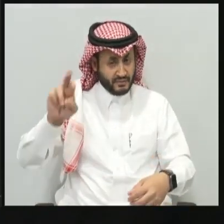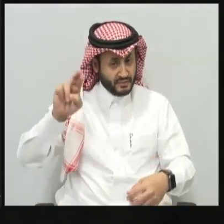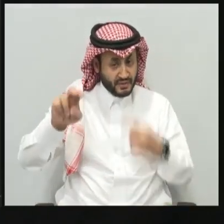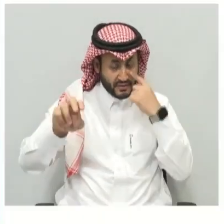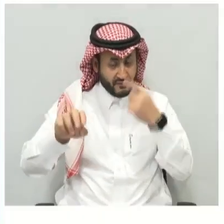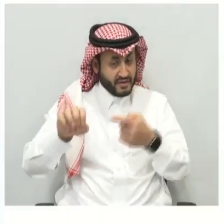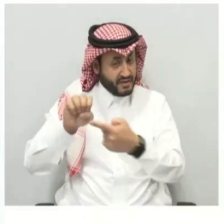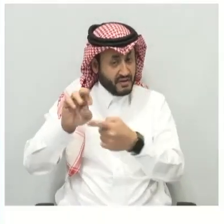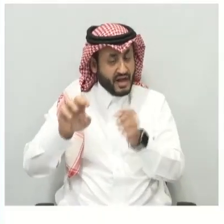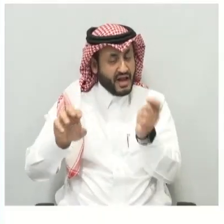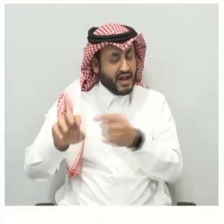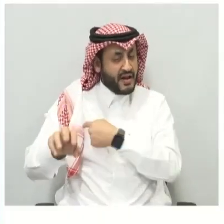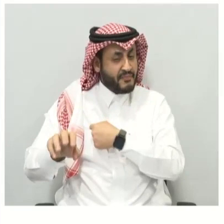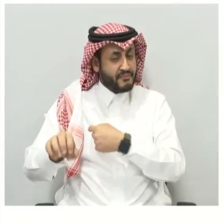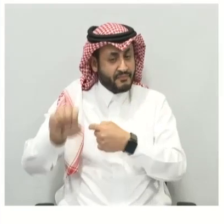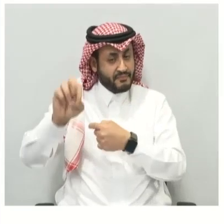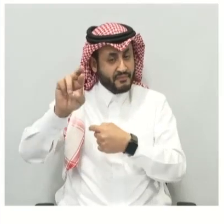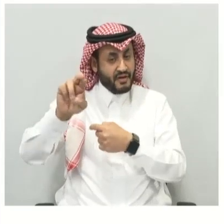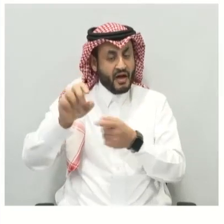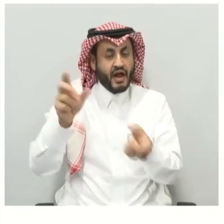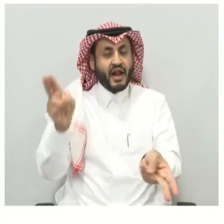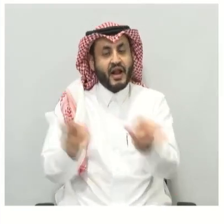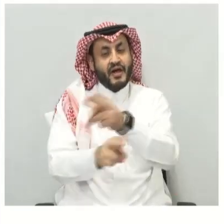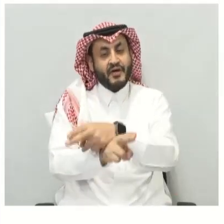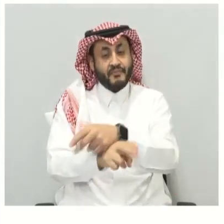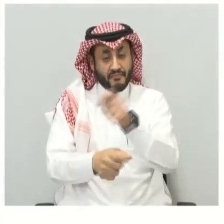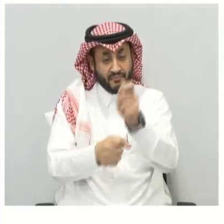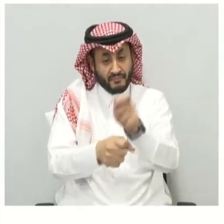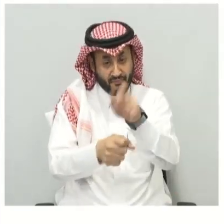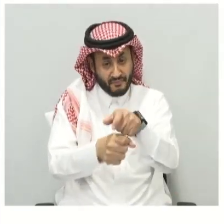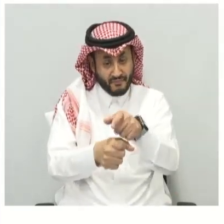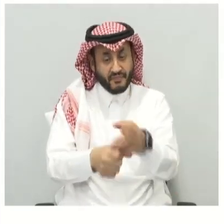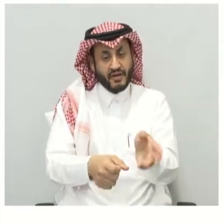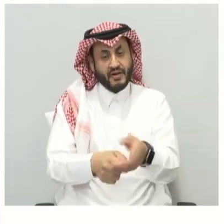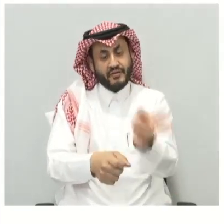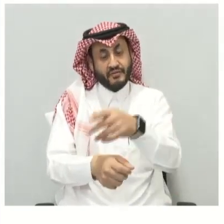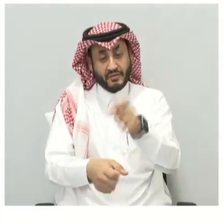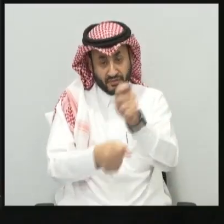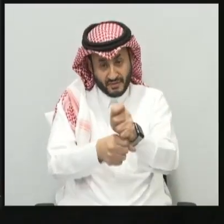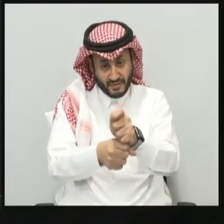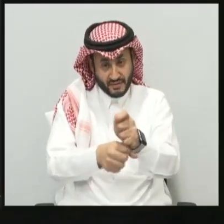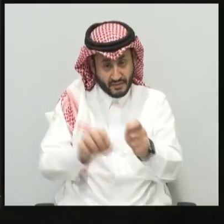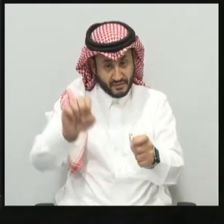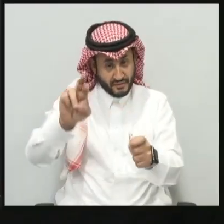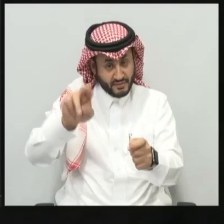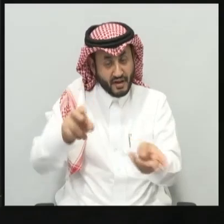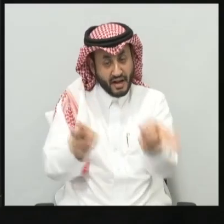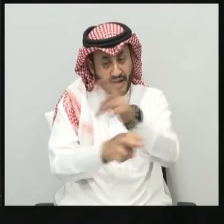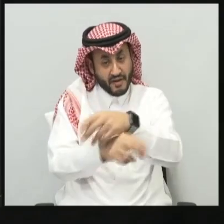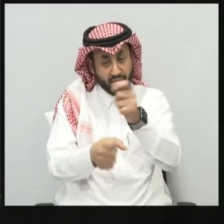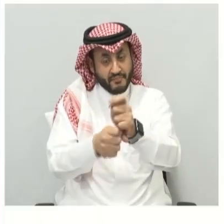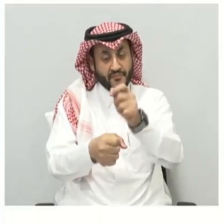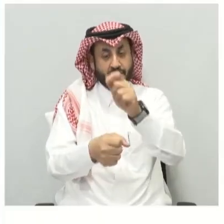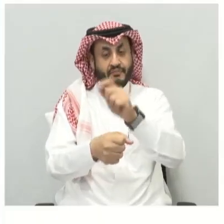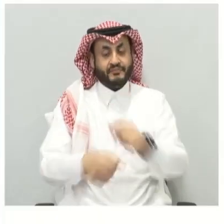when we add a verb plus ER, then we turn it from a verb to a job. Let's see an examples